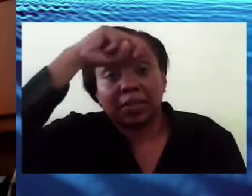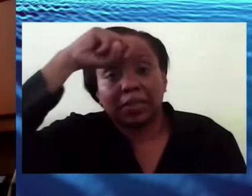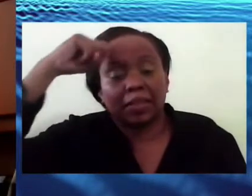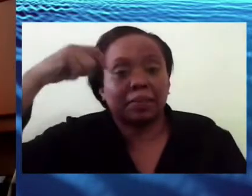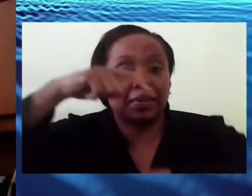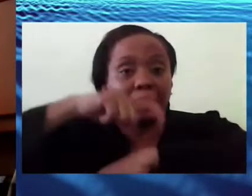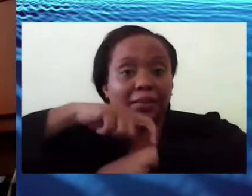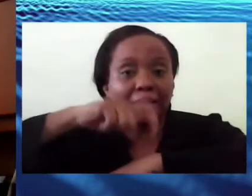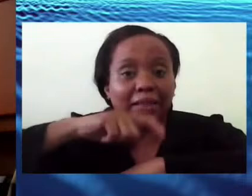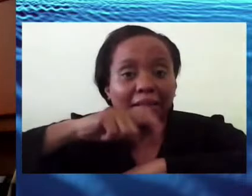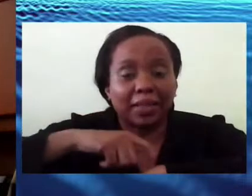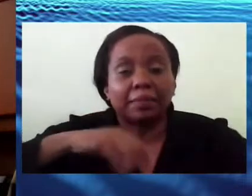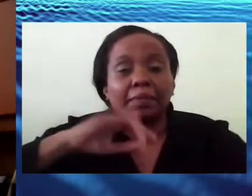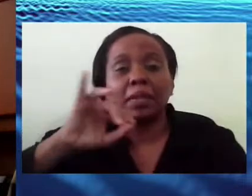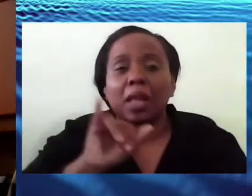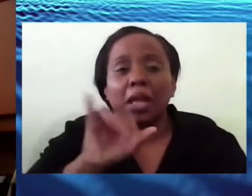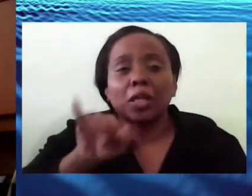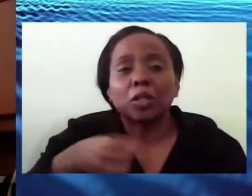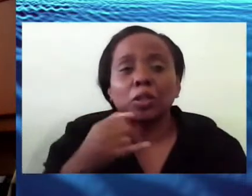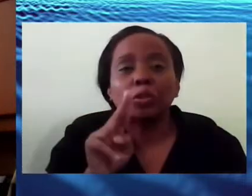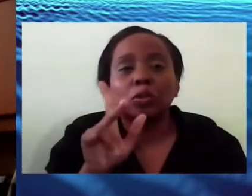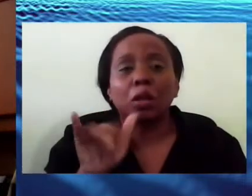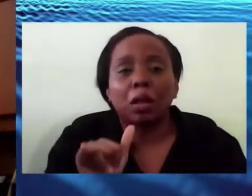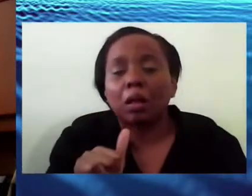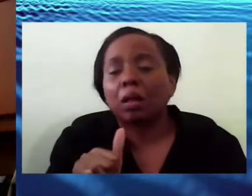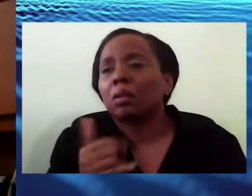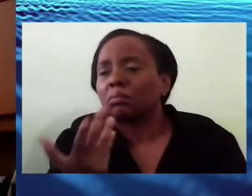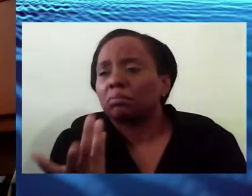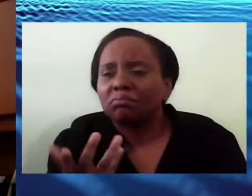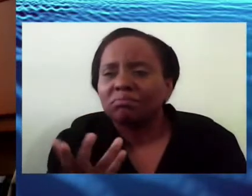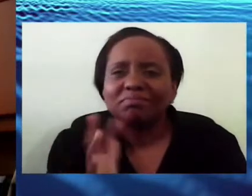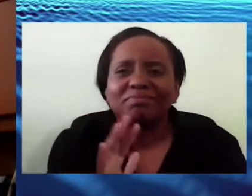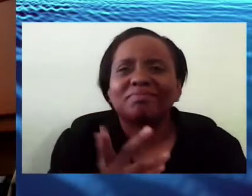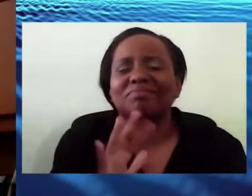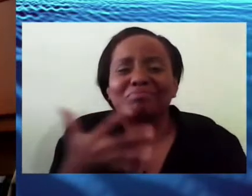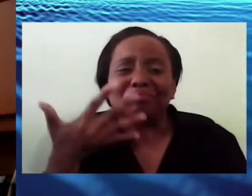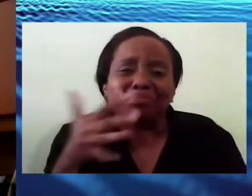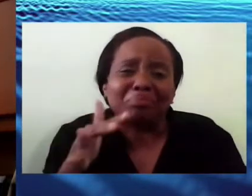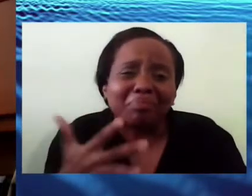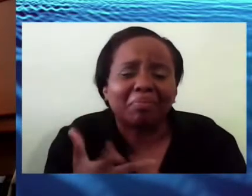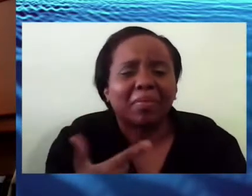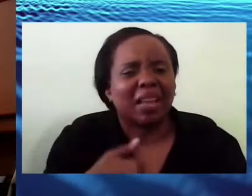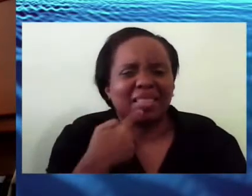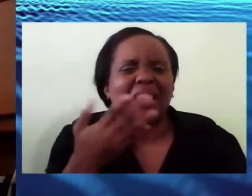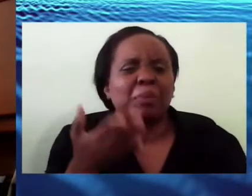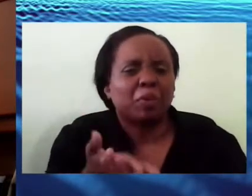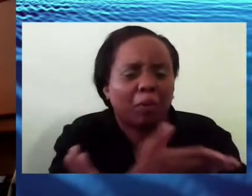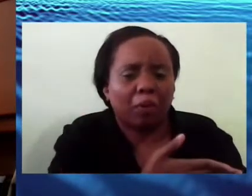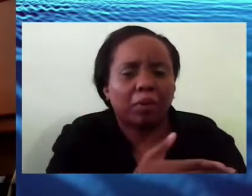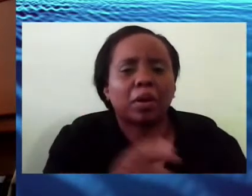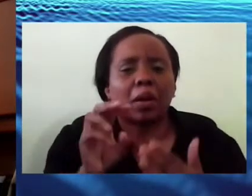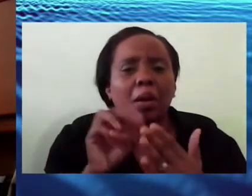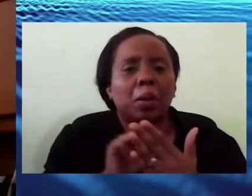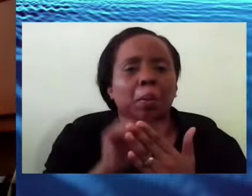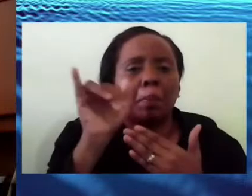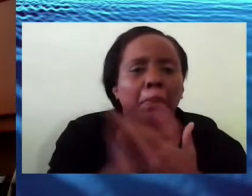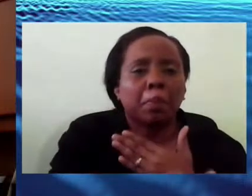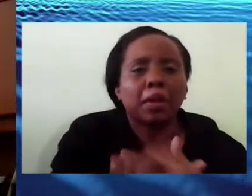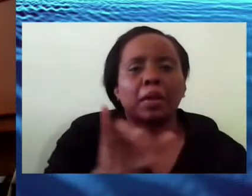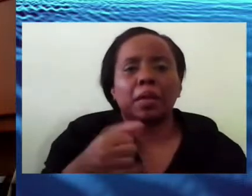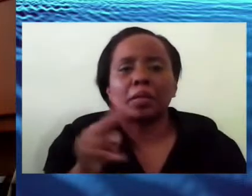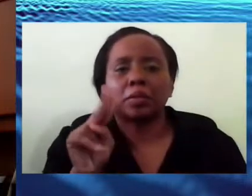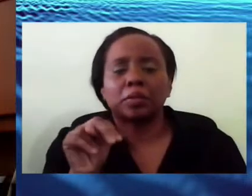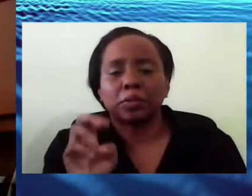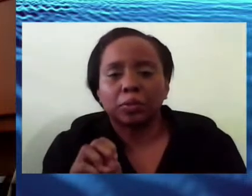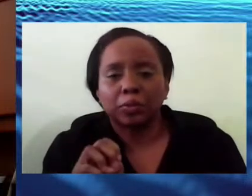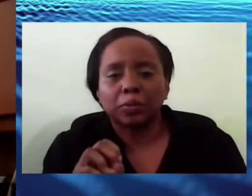it's lukewarm, it's modest, and I think I may have said that in the last time I addressed the country. From May, June or so, you'll probably see it a